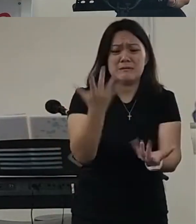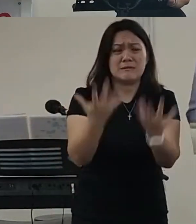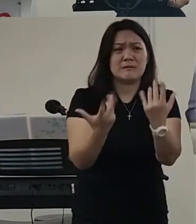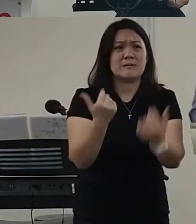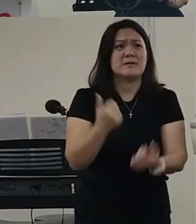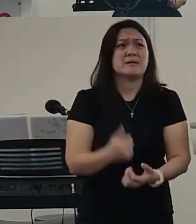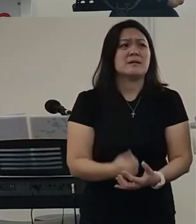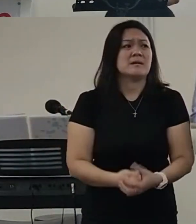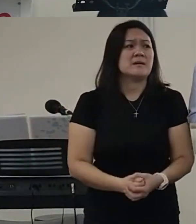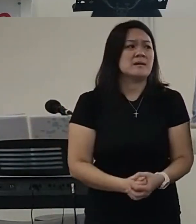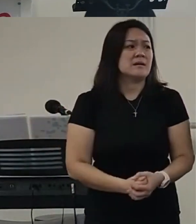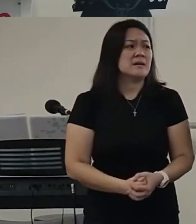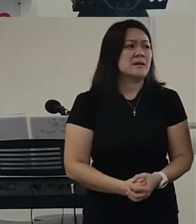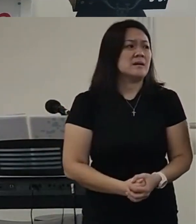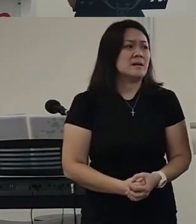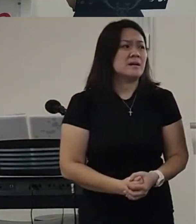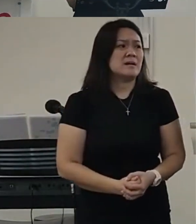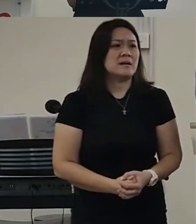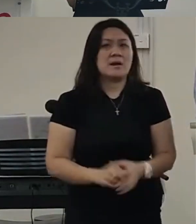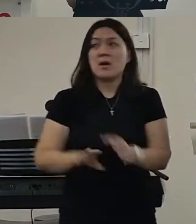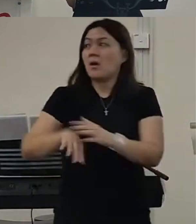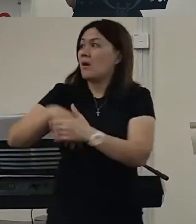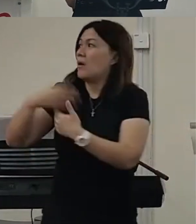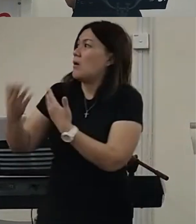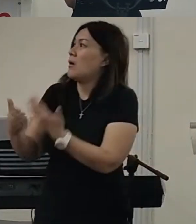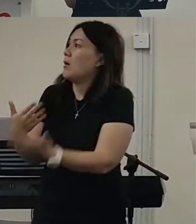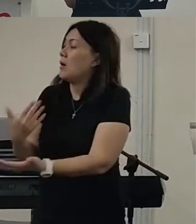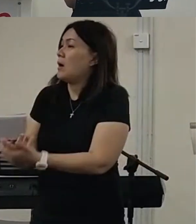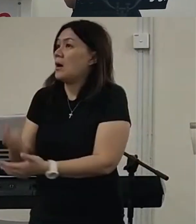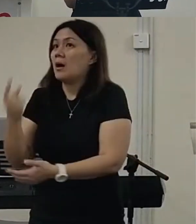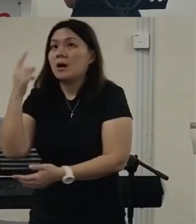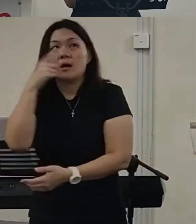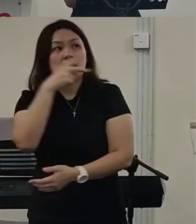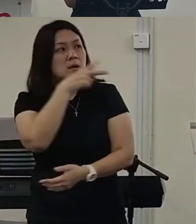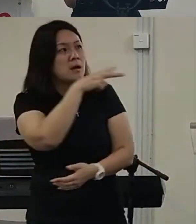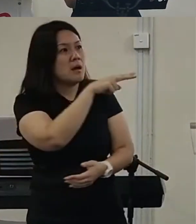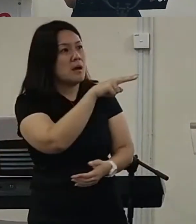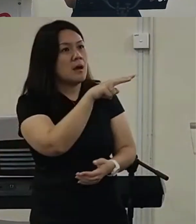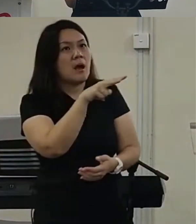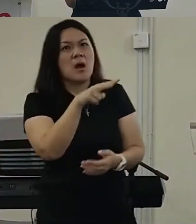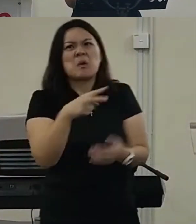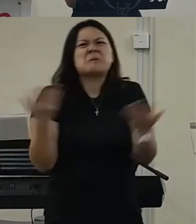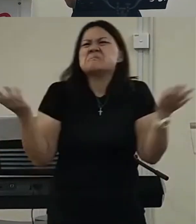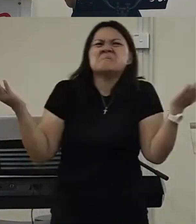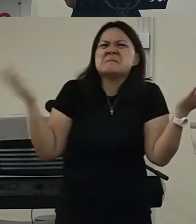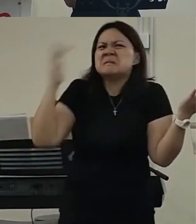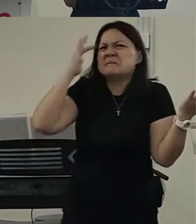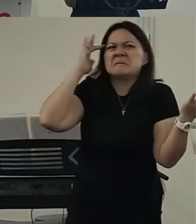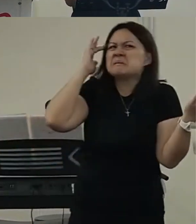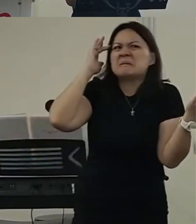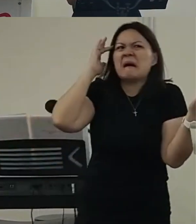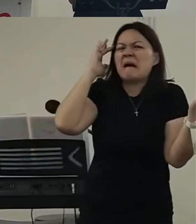captainall six of themturn and look at meoh put out the fireput out the firewe don't know how to doput